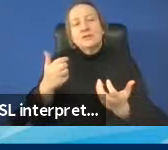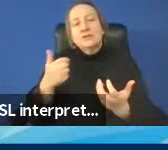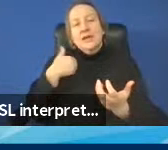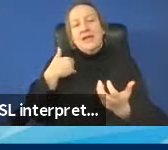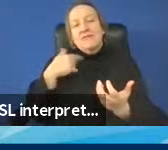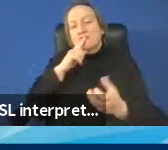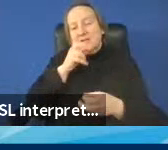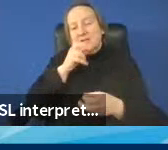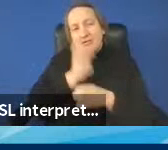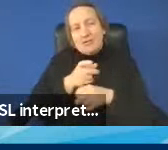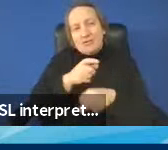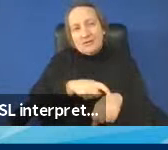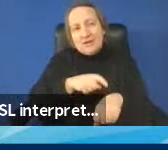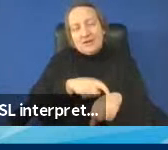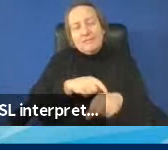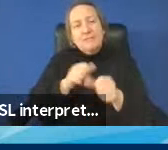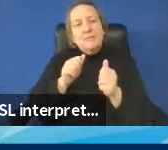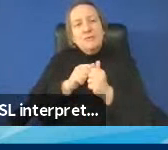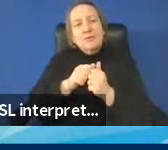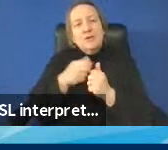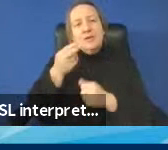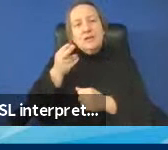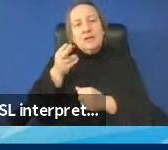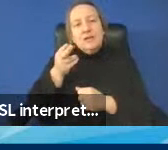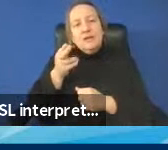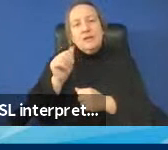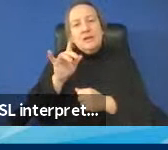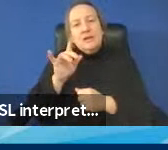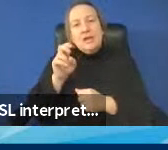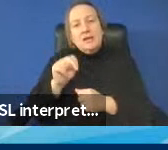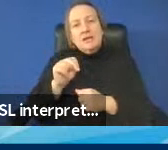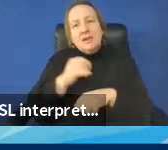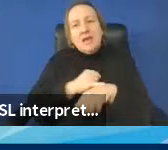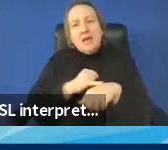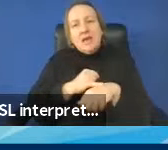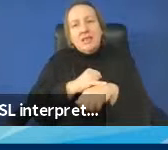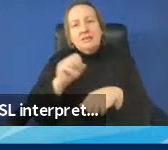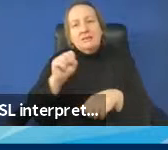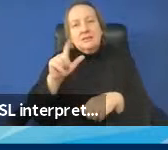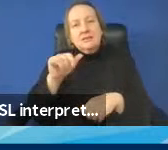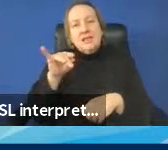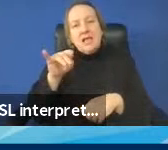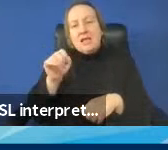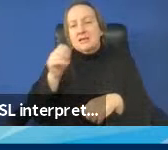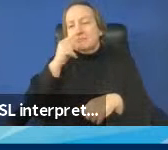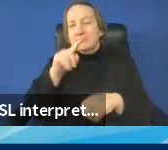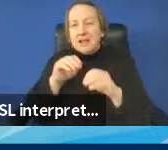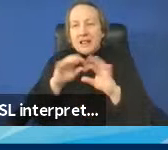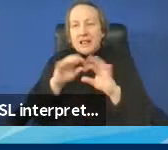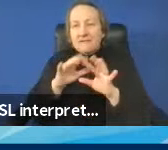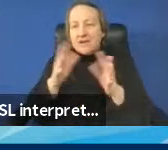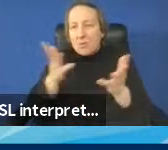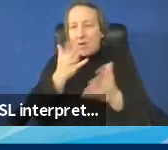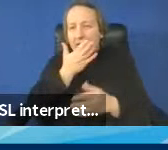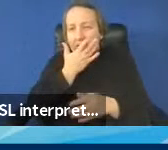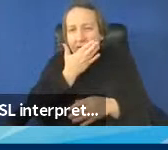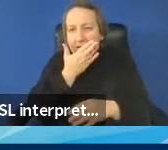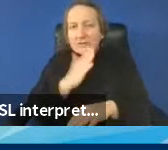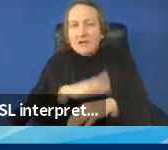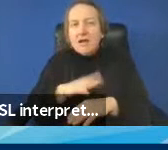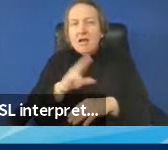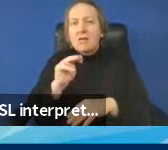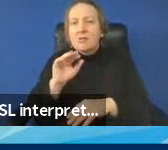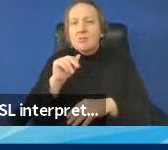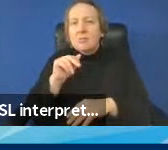really difficult time with the Hayden Island slide. Can you clarify the colors on the